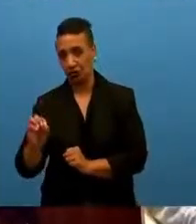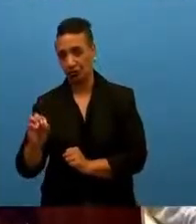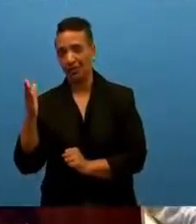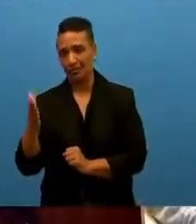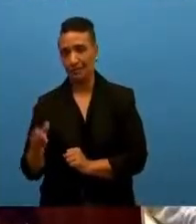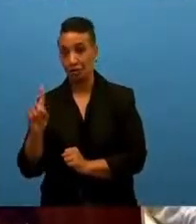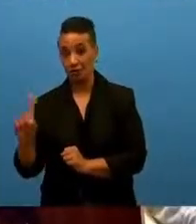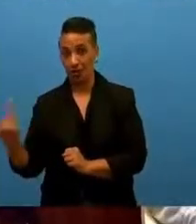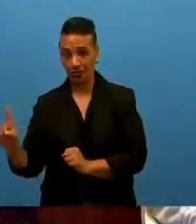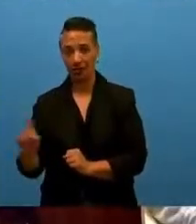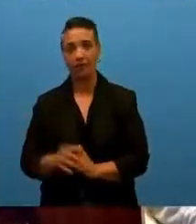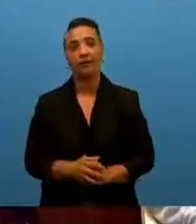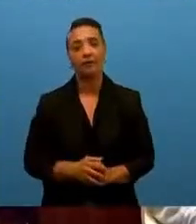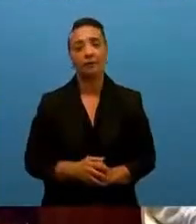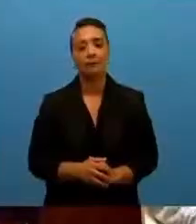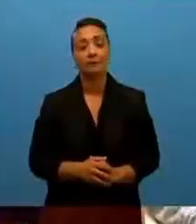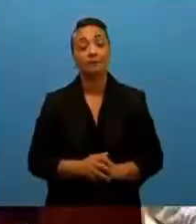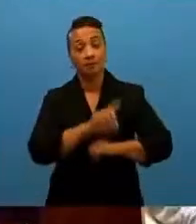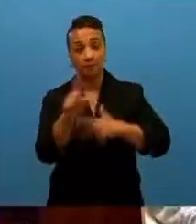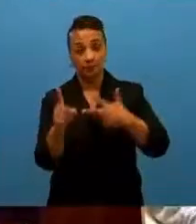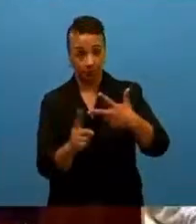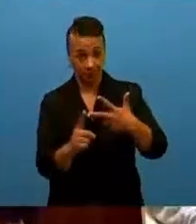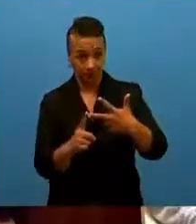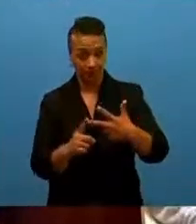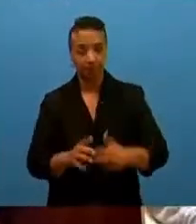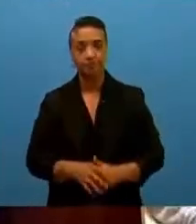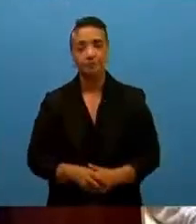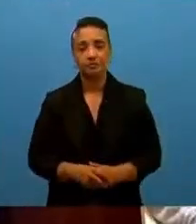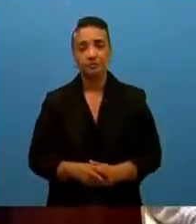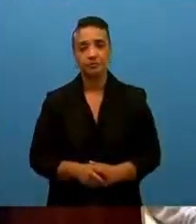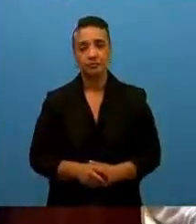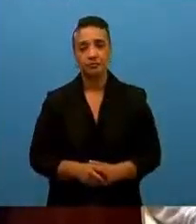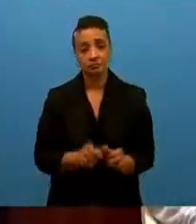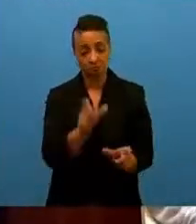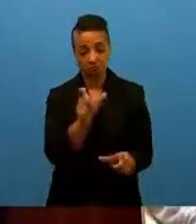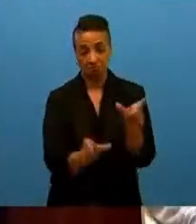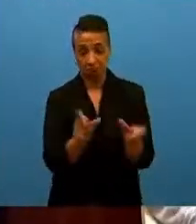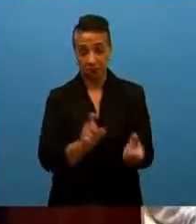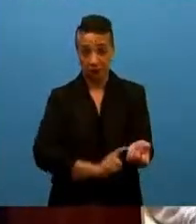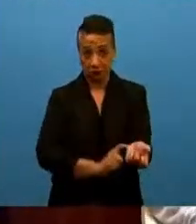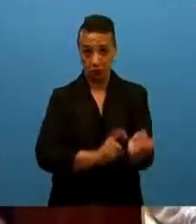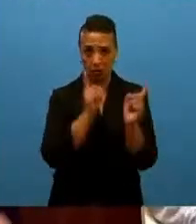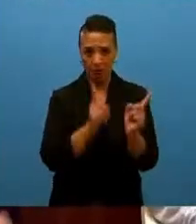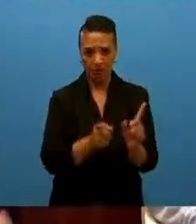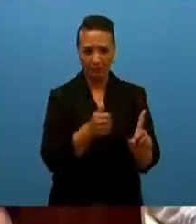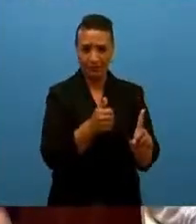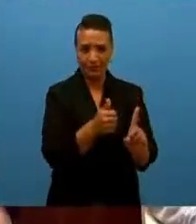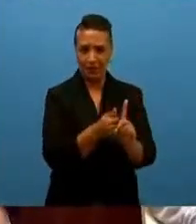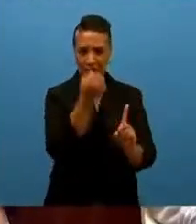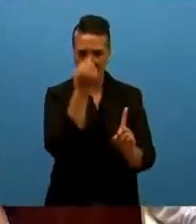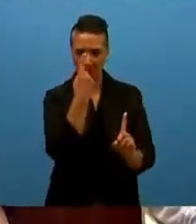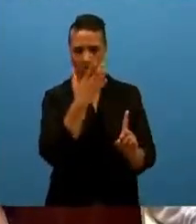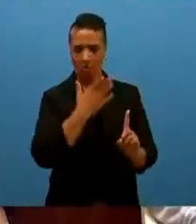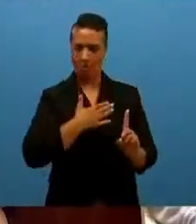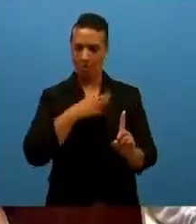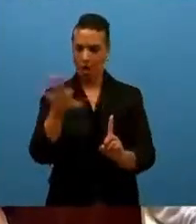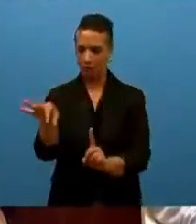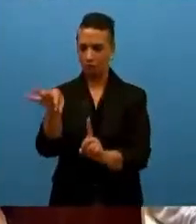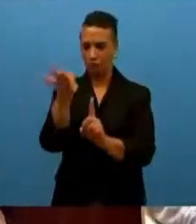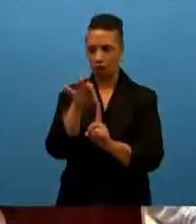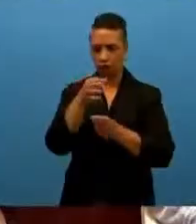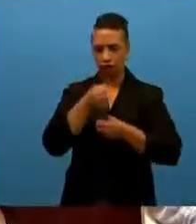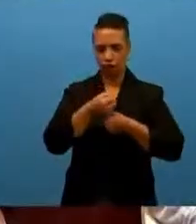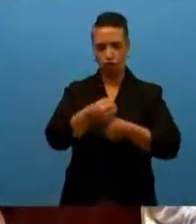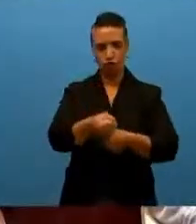A/HRC/RES/30/11. 3. Indigenous peoples must have the right to select their own representatives and to be